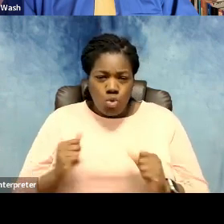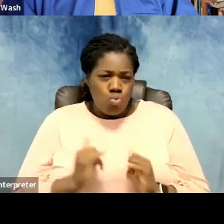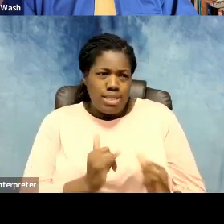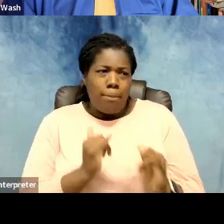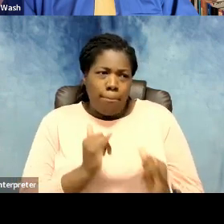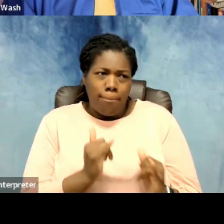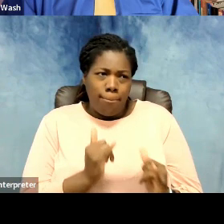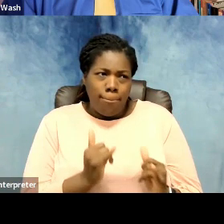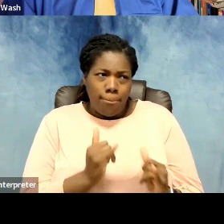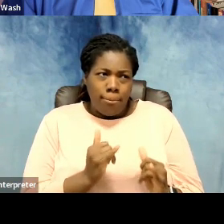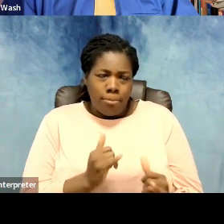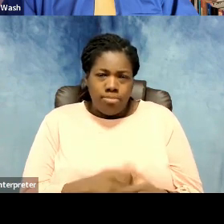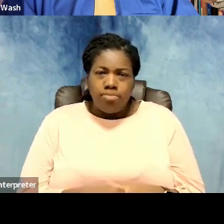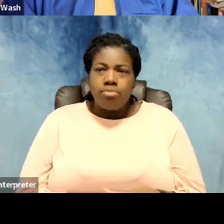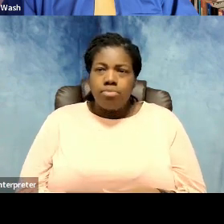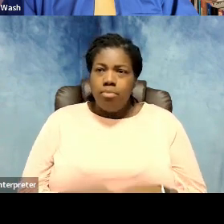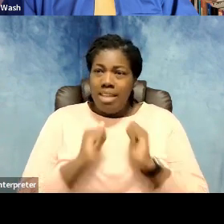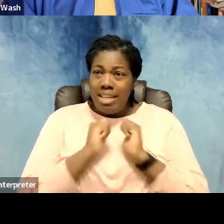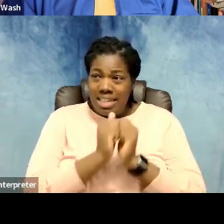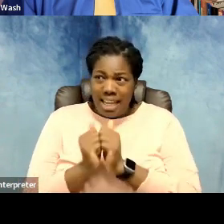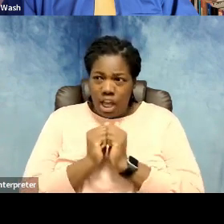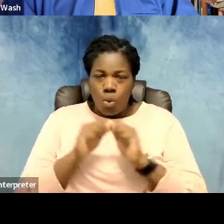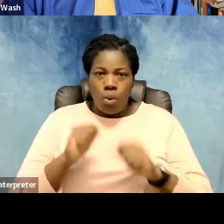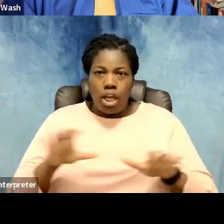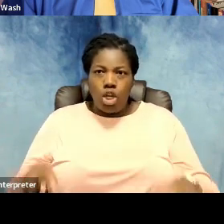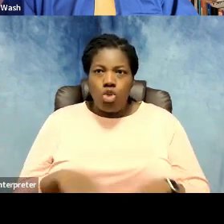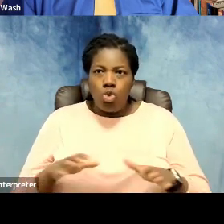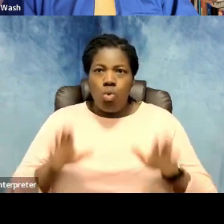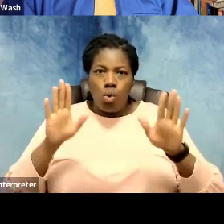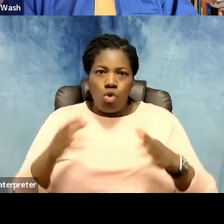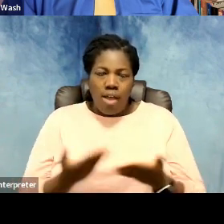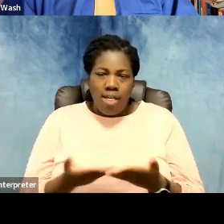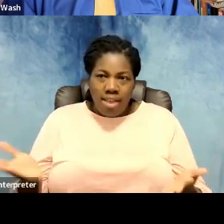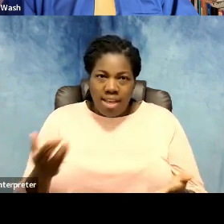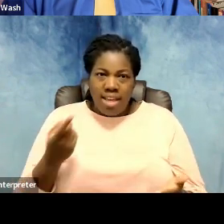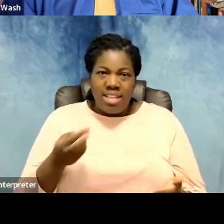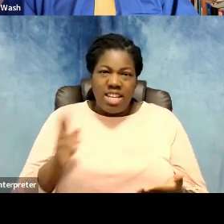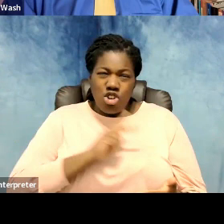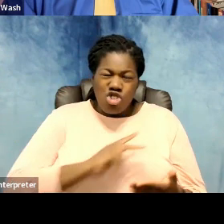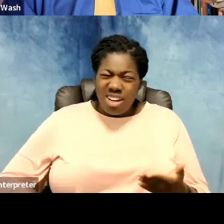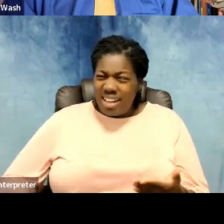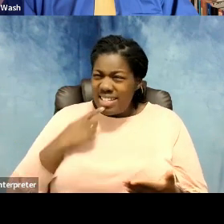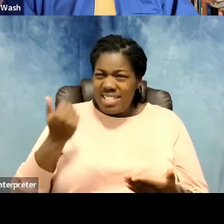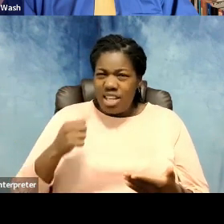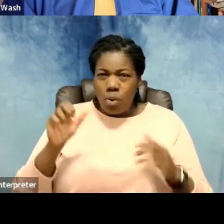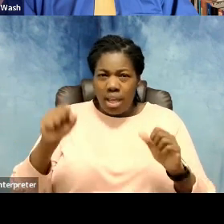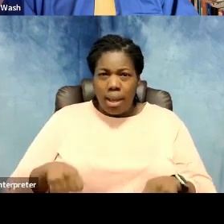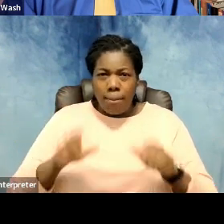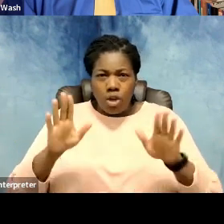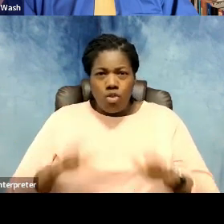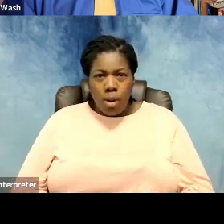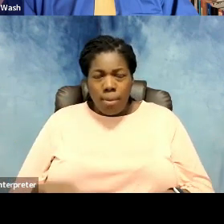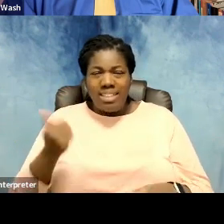you cannot do, but together we can do great things. You know, Dr. King told us that everybody can be great because everybody